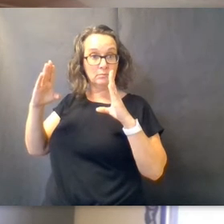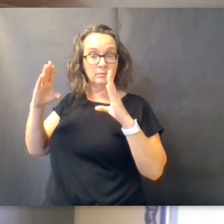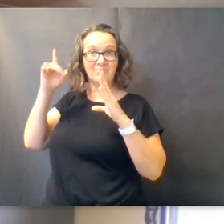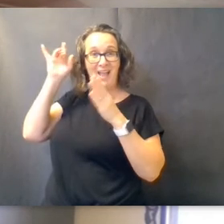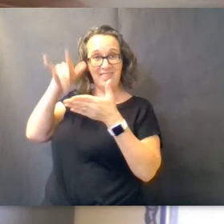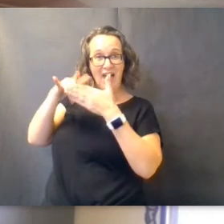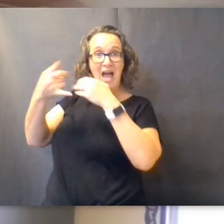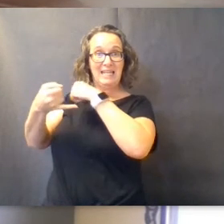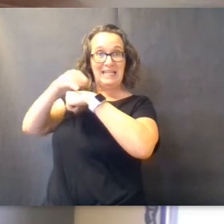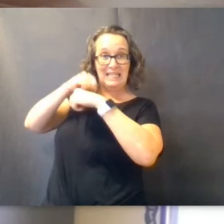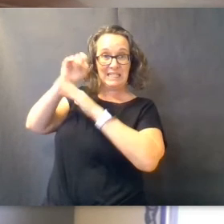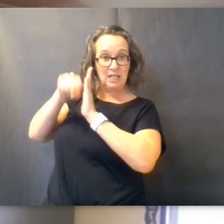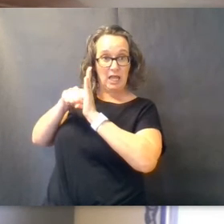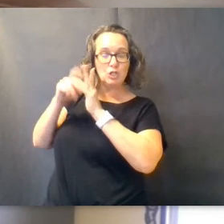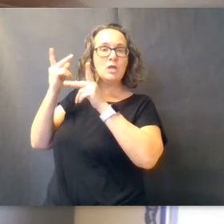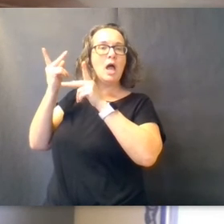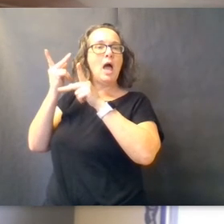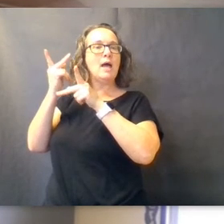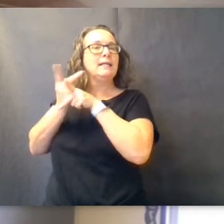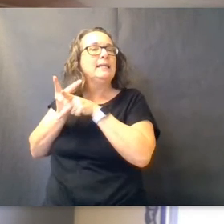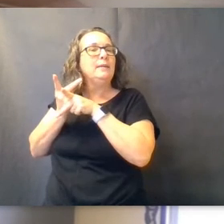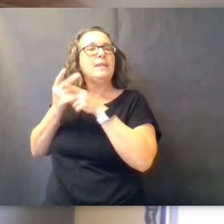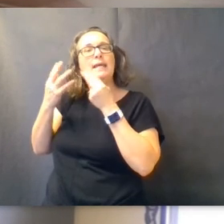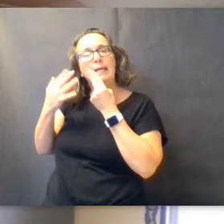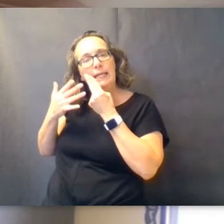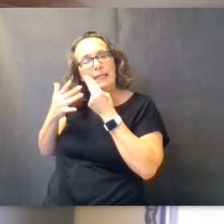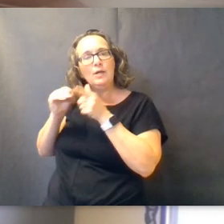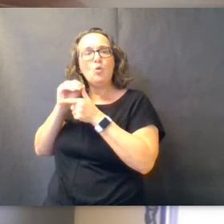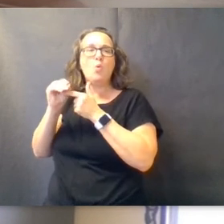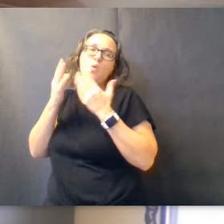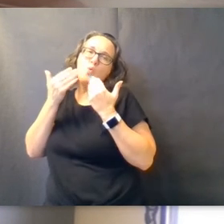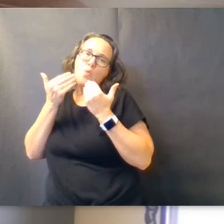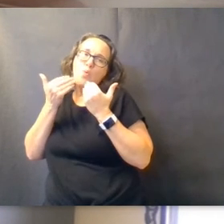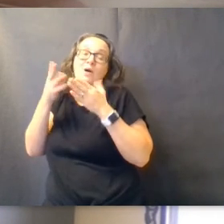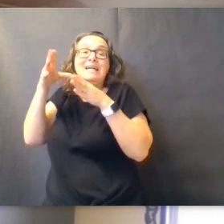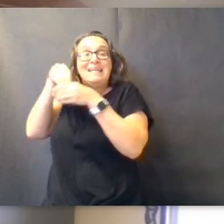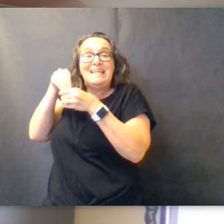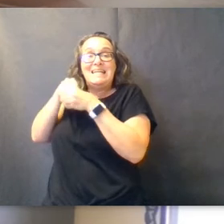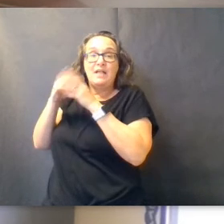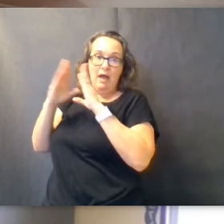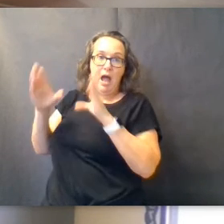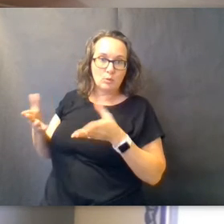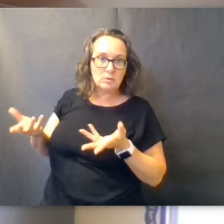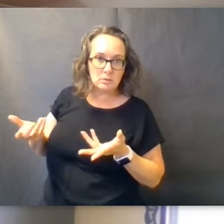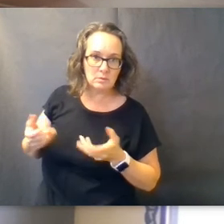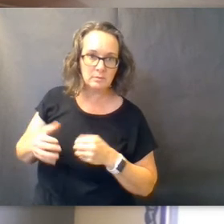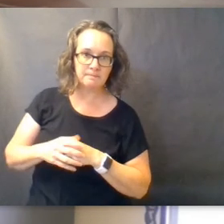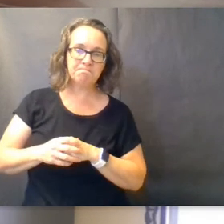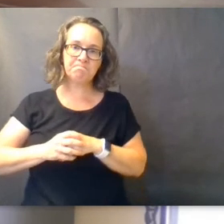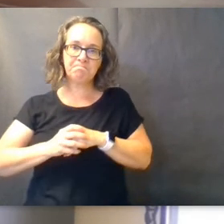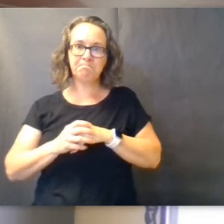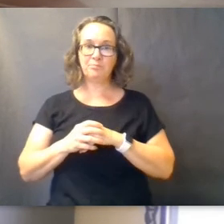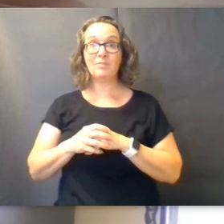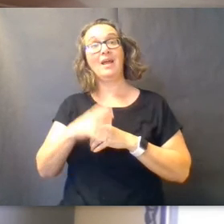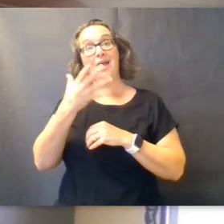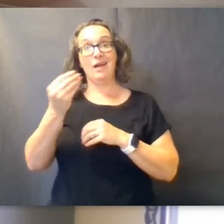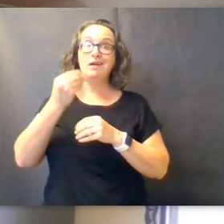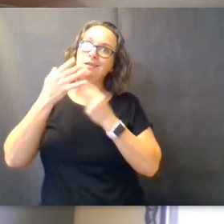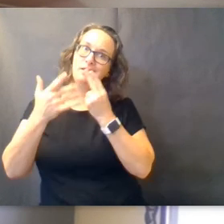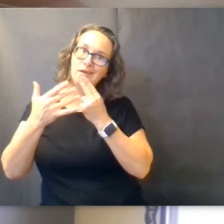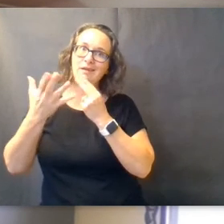insulation helps keep the heat or the cool in the house, and the heat and the cool out of the